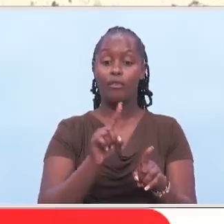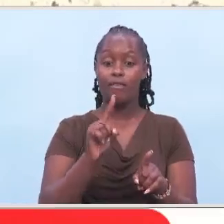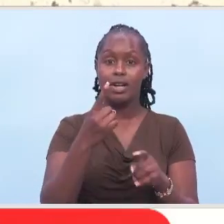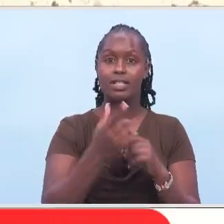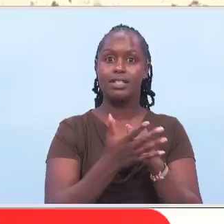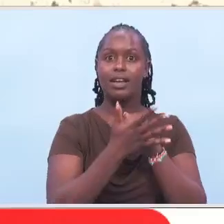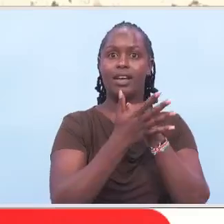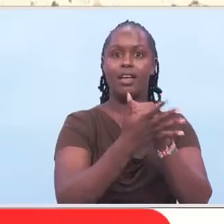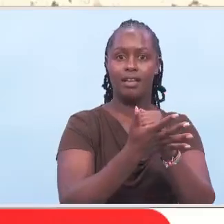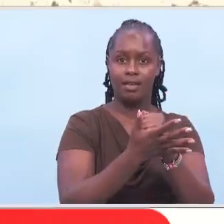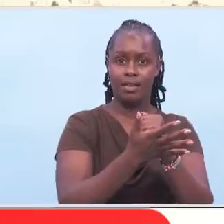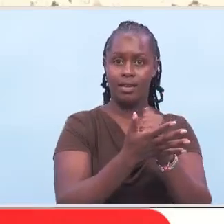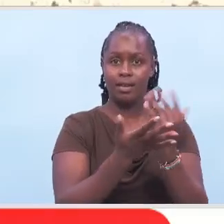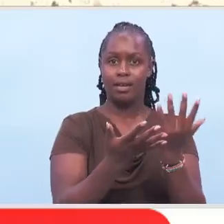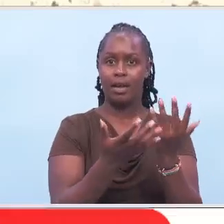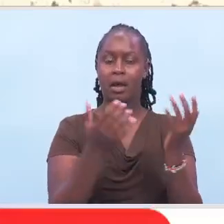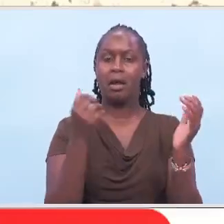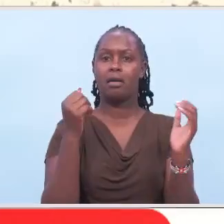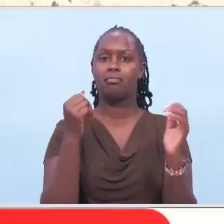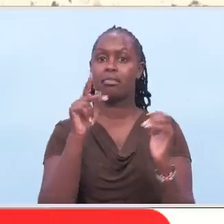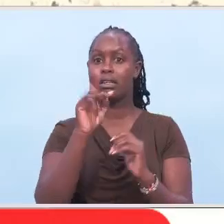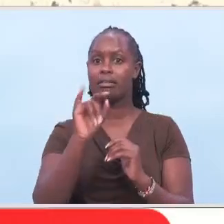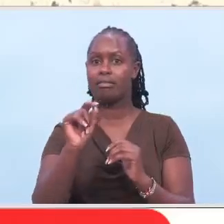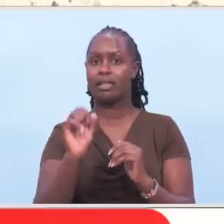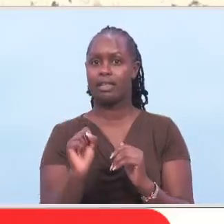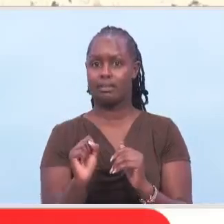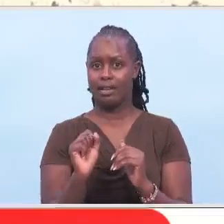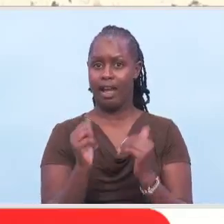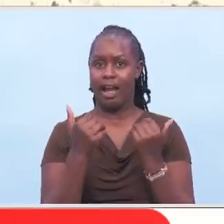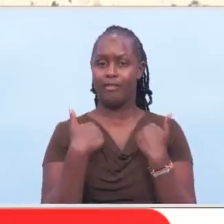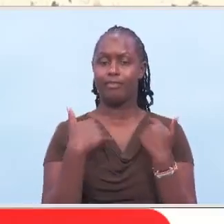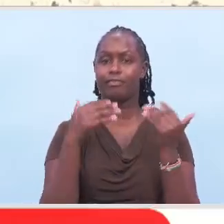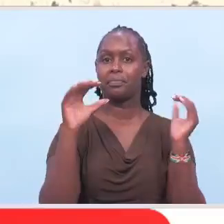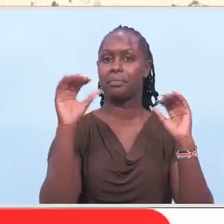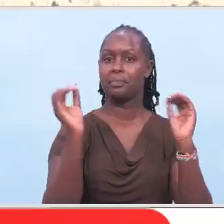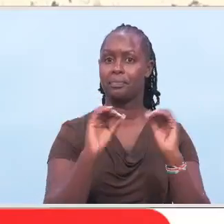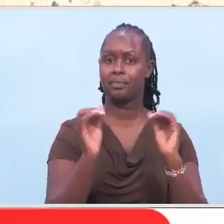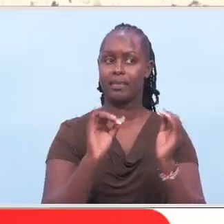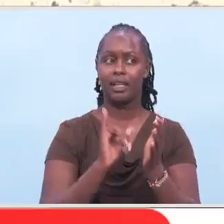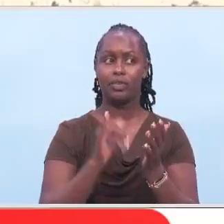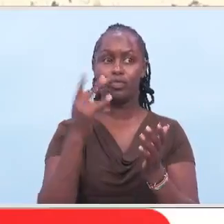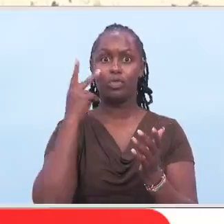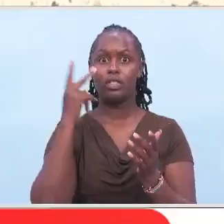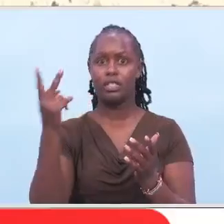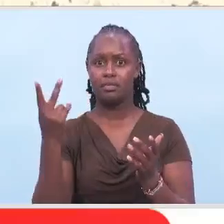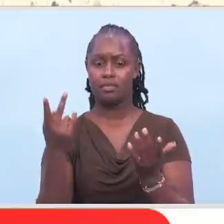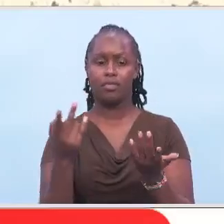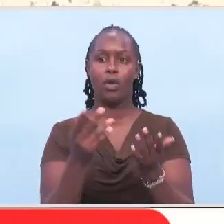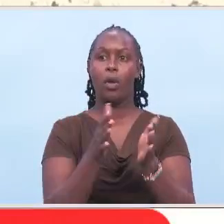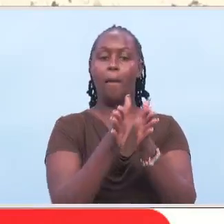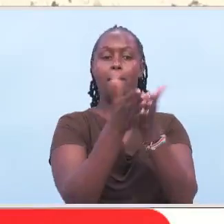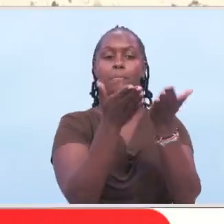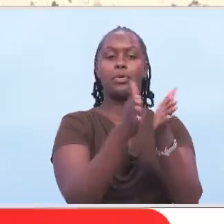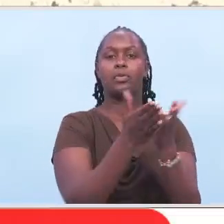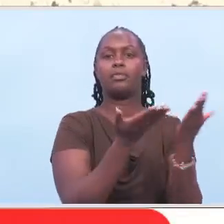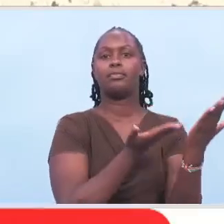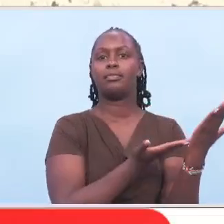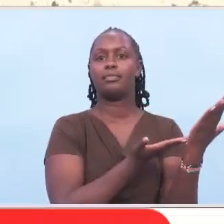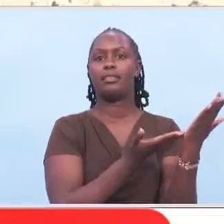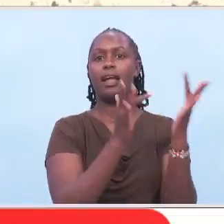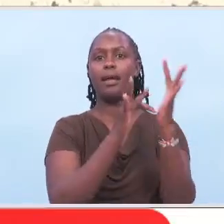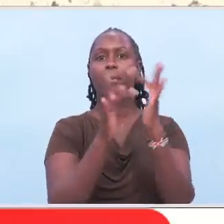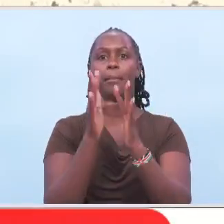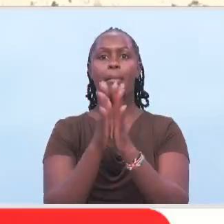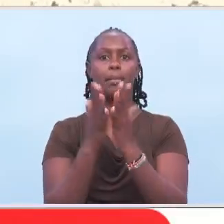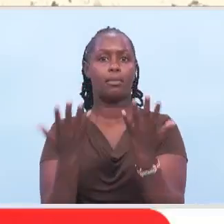vitu kama tuseme first aid kit. Huna. Tie unaona nimebeba hapa ni notebook na Biblia wakati